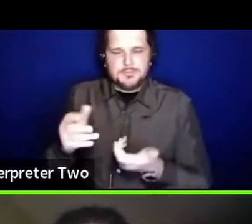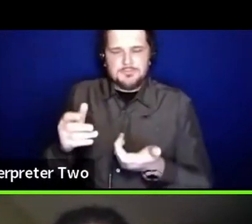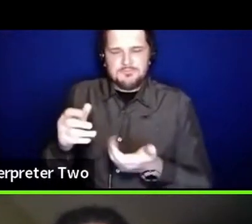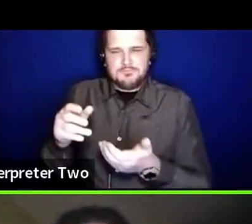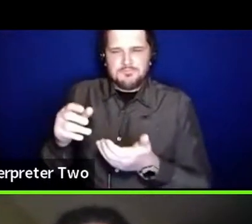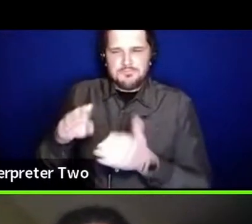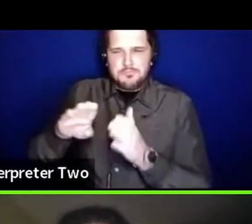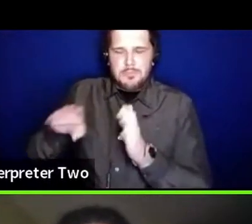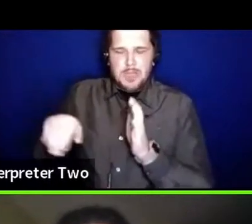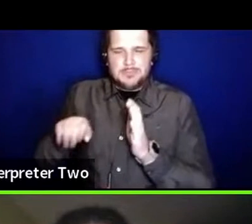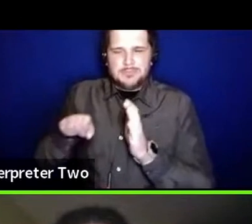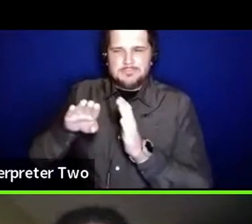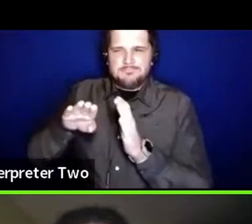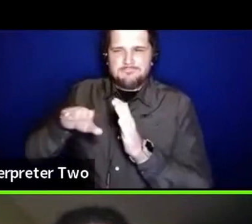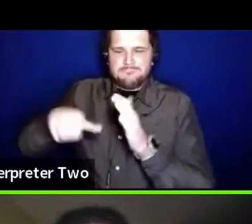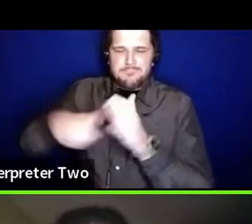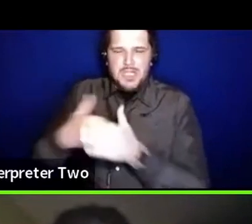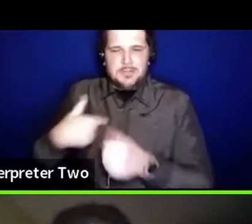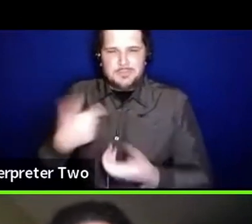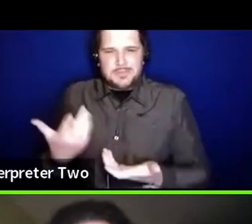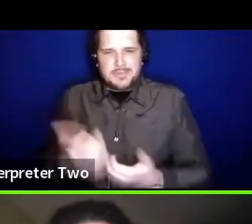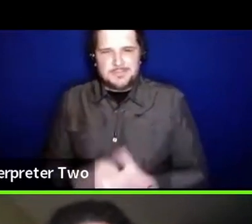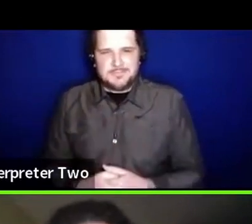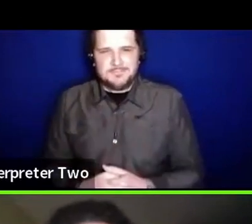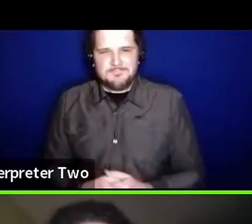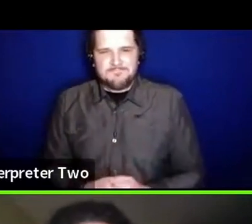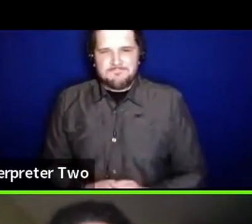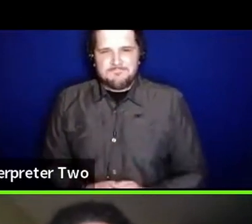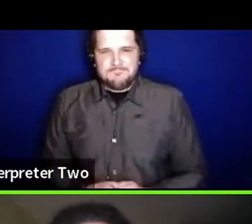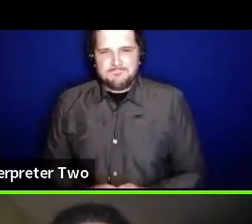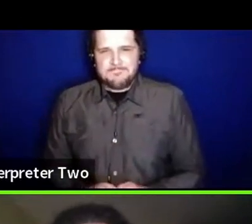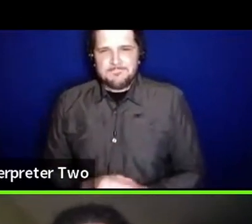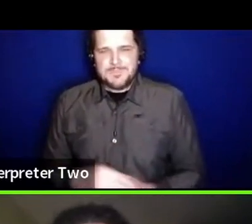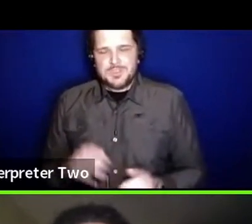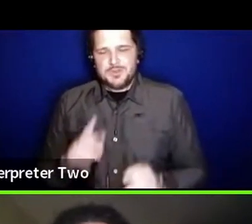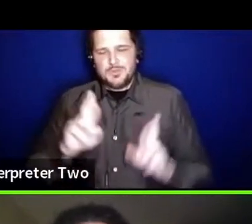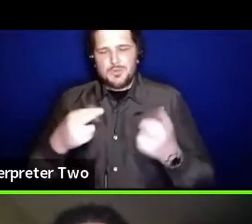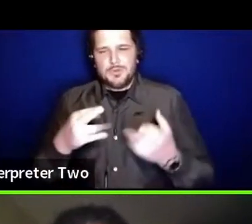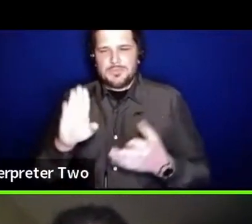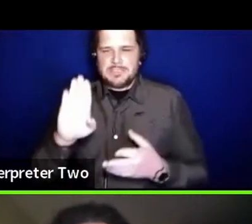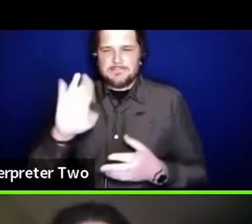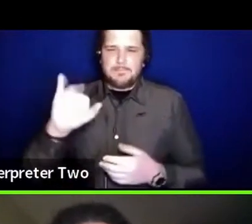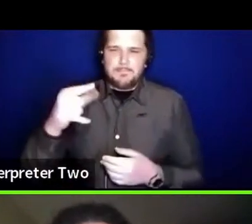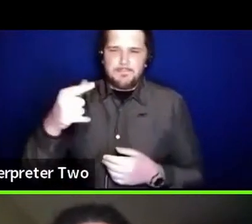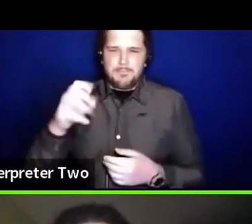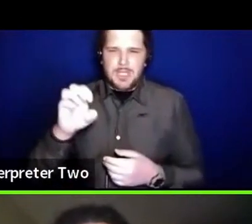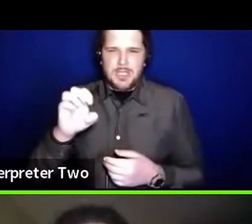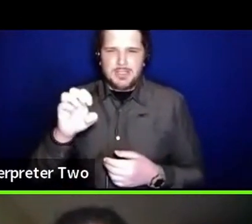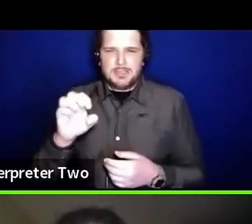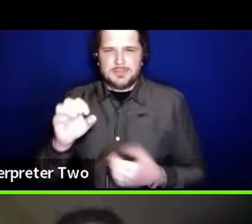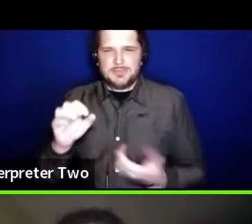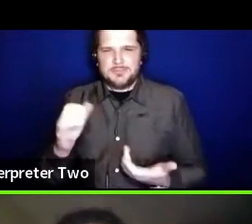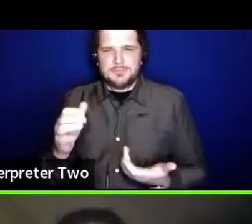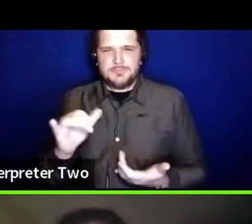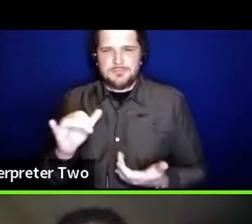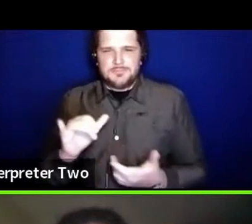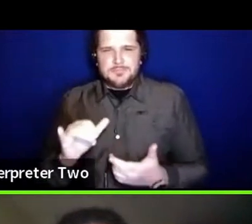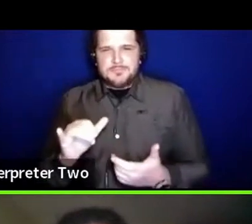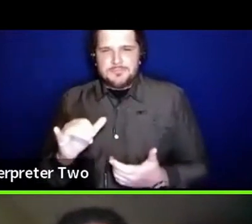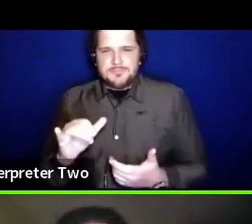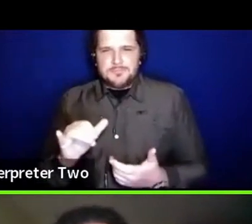what's behind me. And that's kind of like beige, the room. It's like a renter's beige.